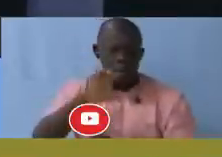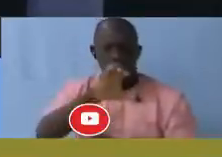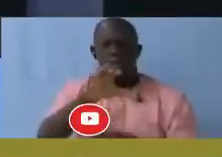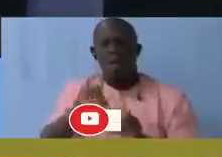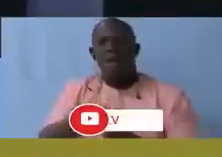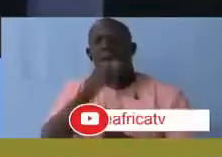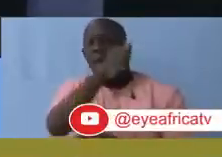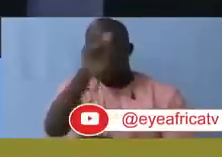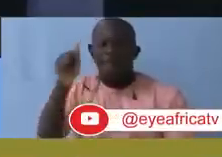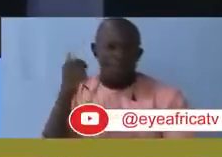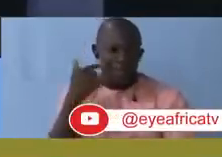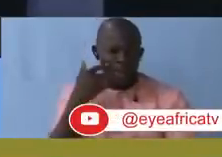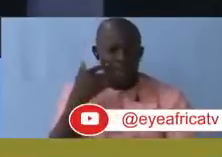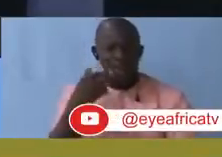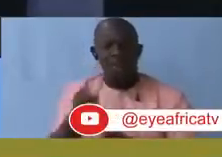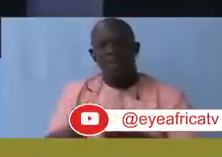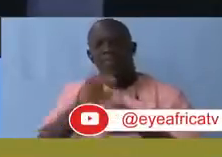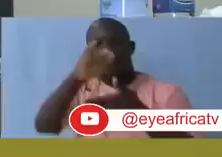Every day I get